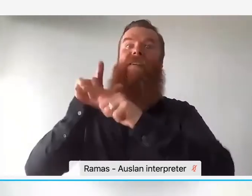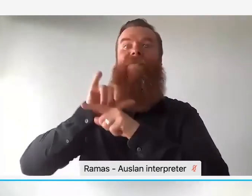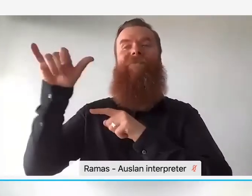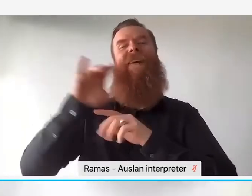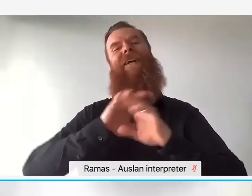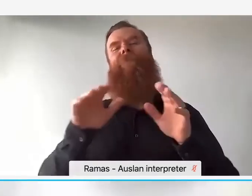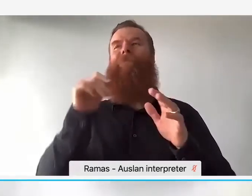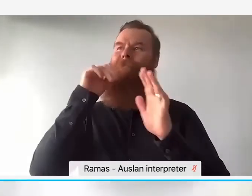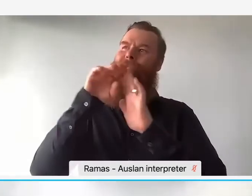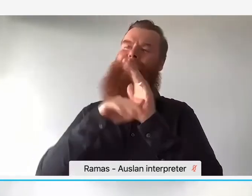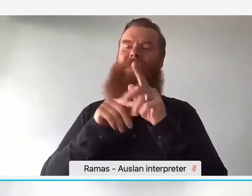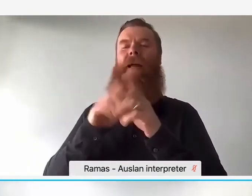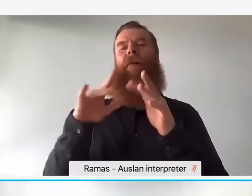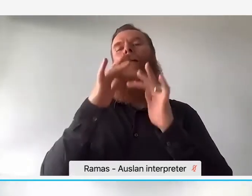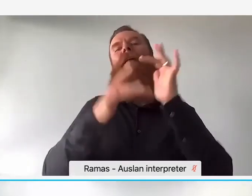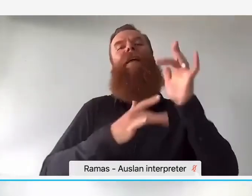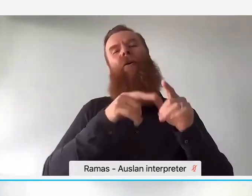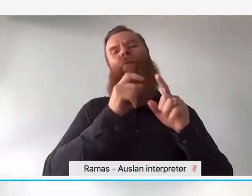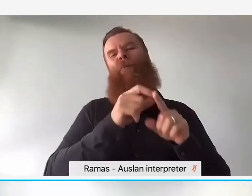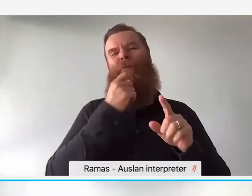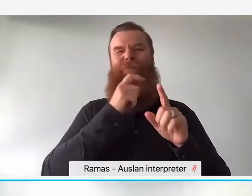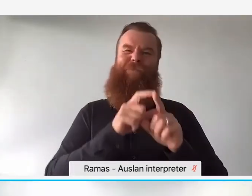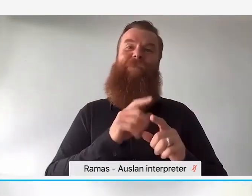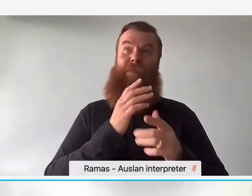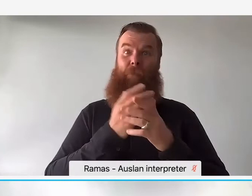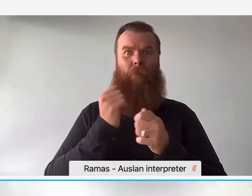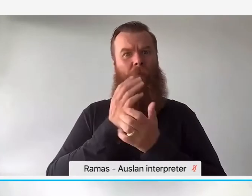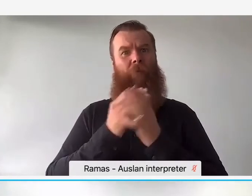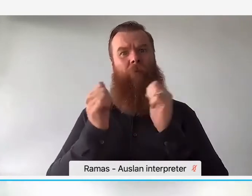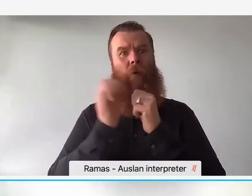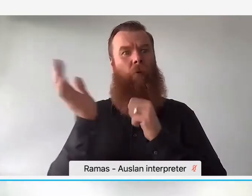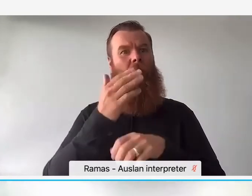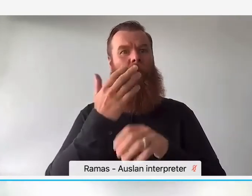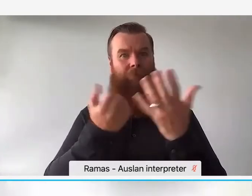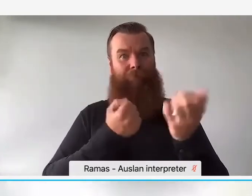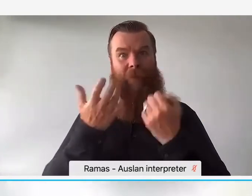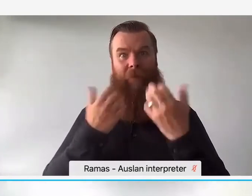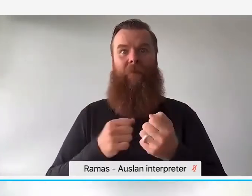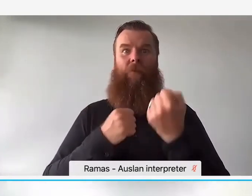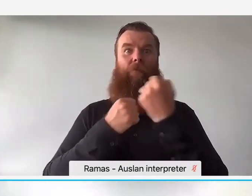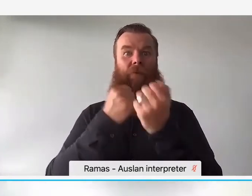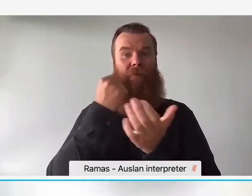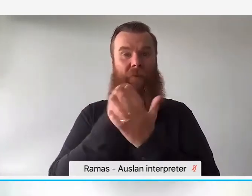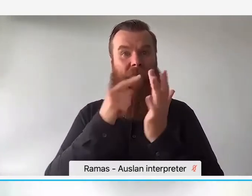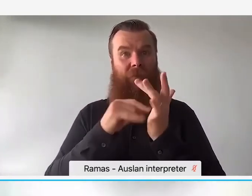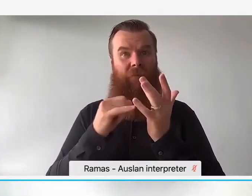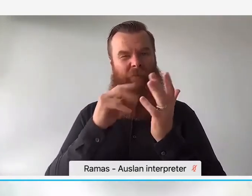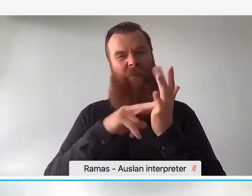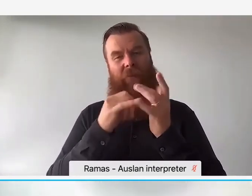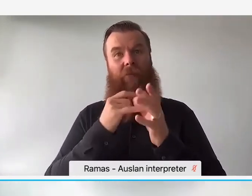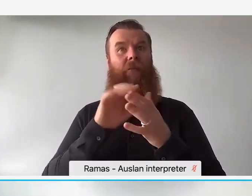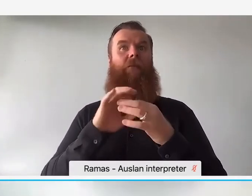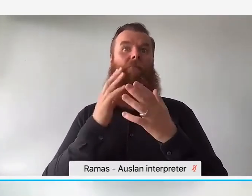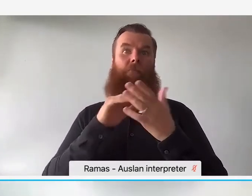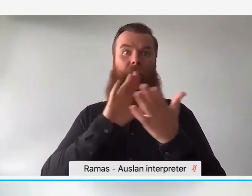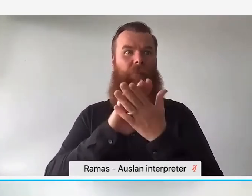Ensuring all the required documentation was provided to support the visa application is linked to the challenges of the use